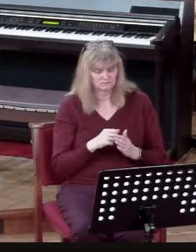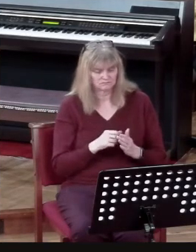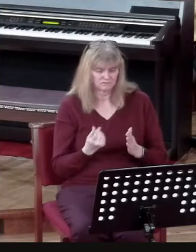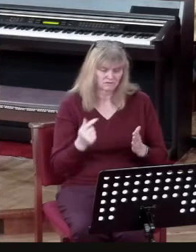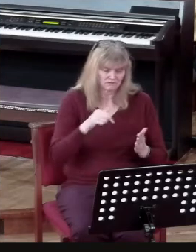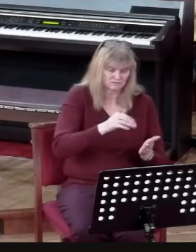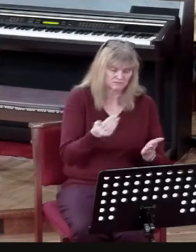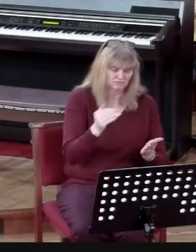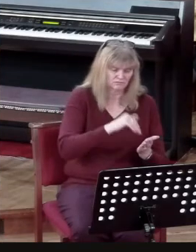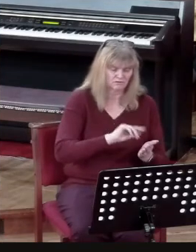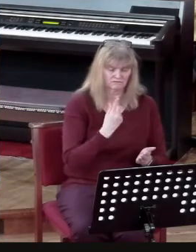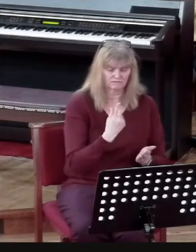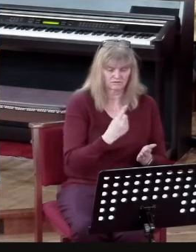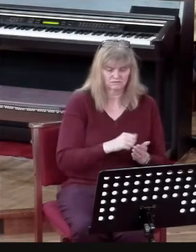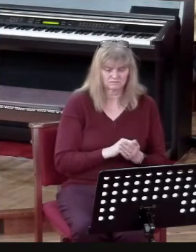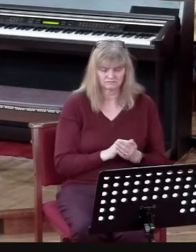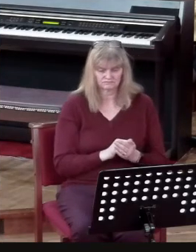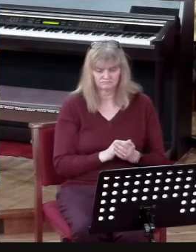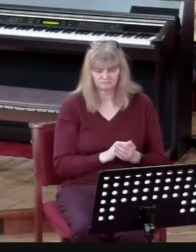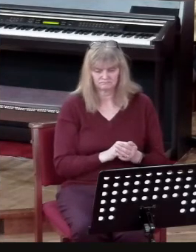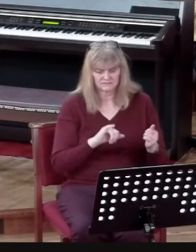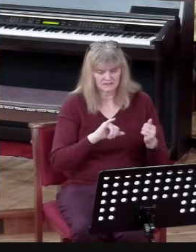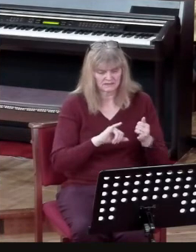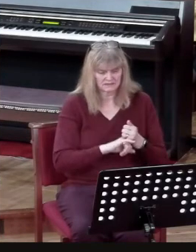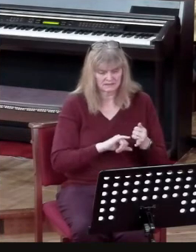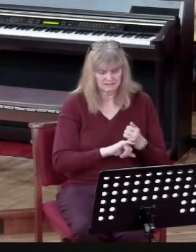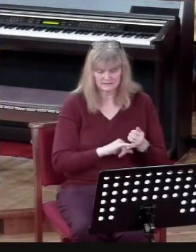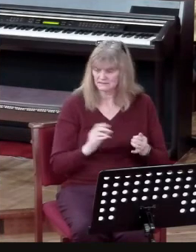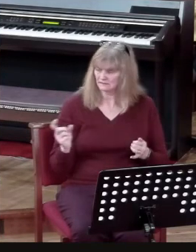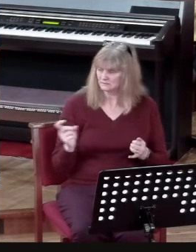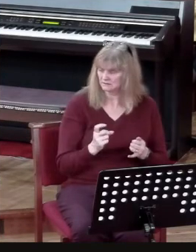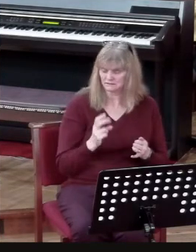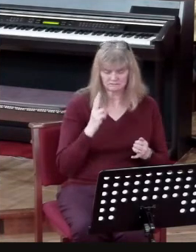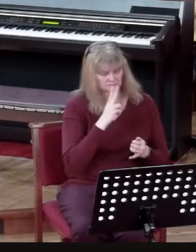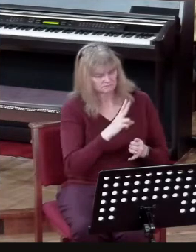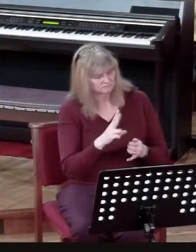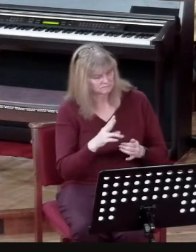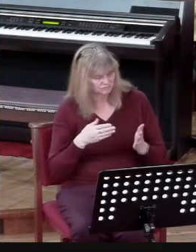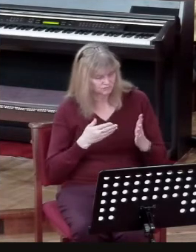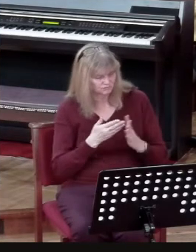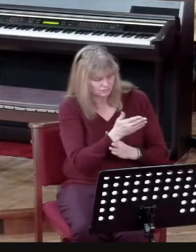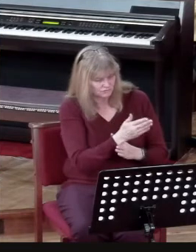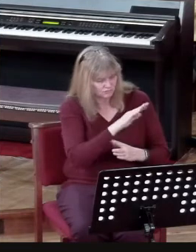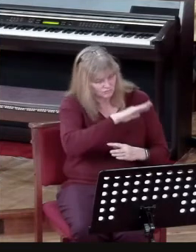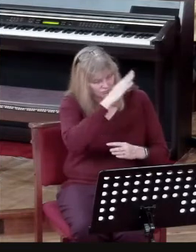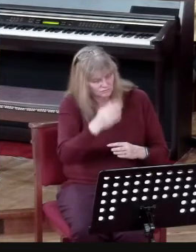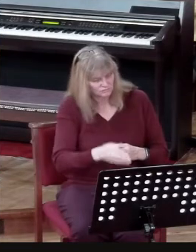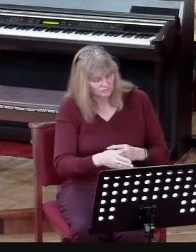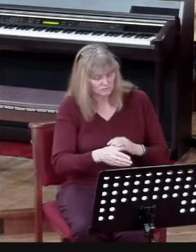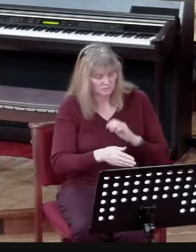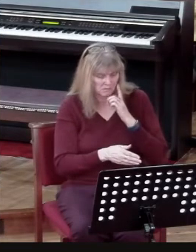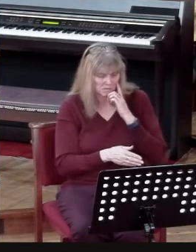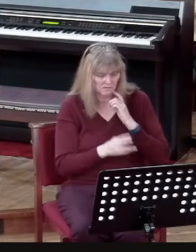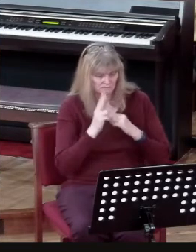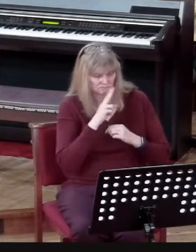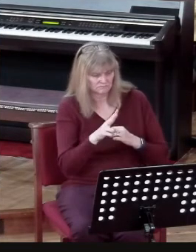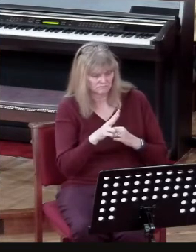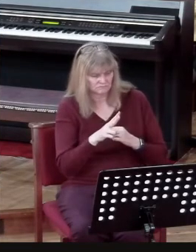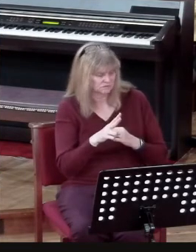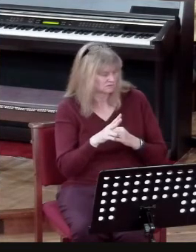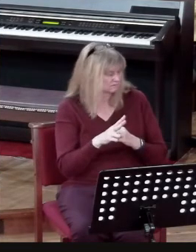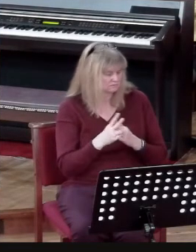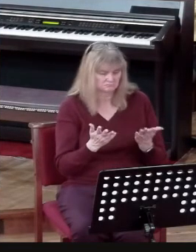first. And it says, Simon came along, and he came along behind him. He went straight into the tomb. He saw the strips